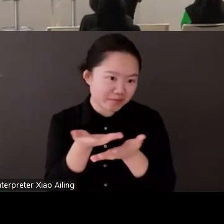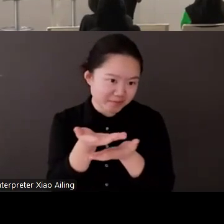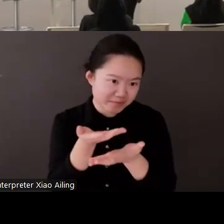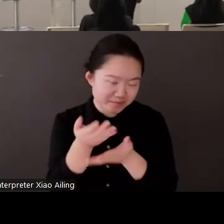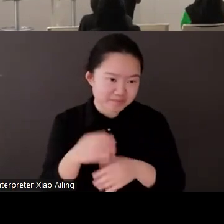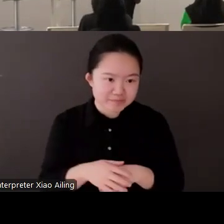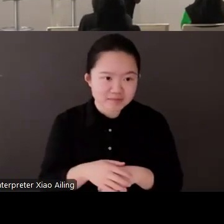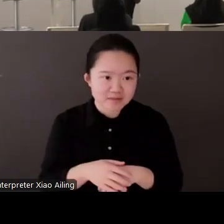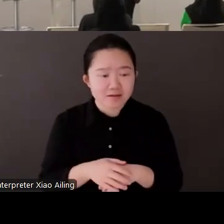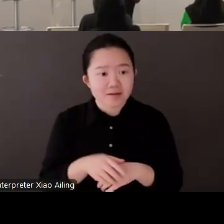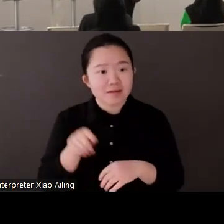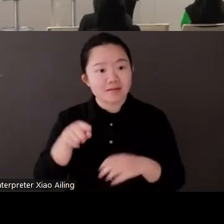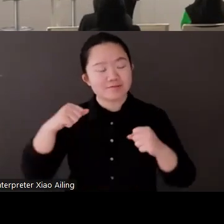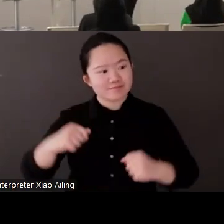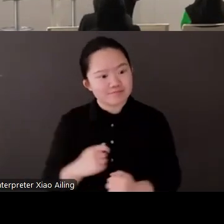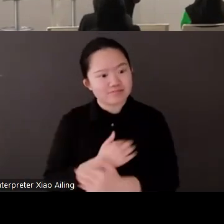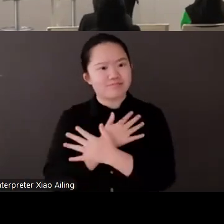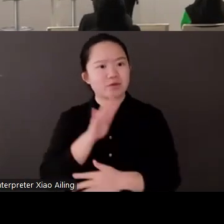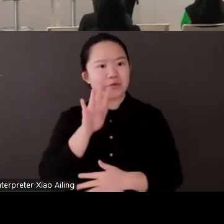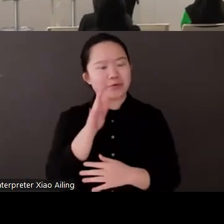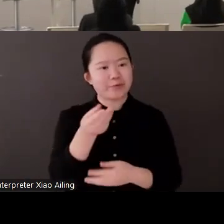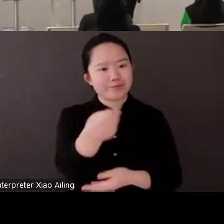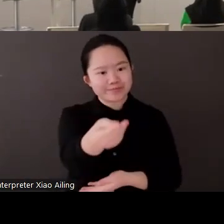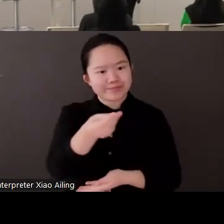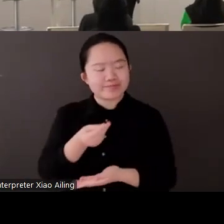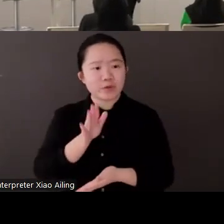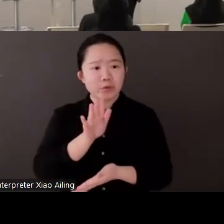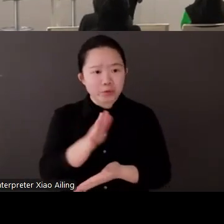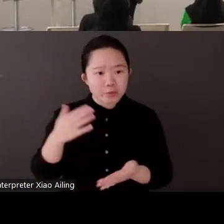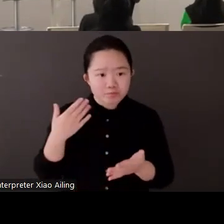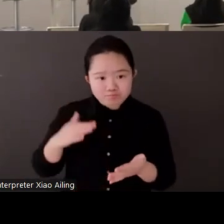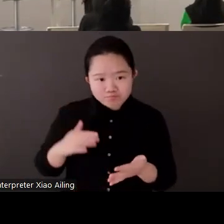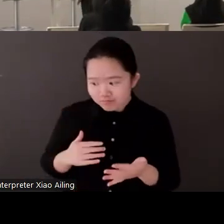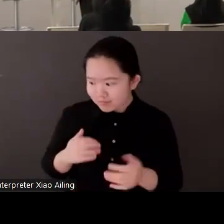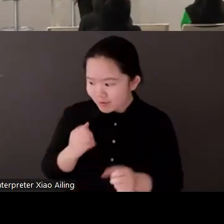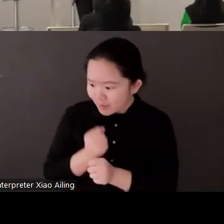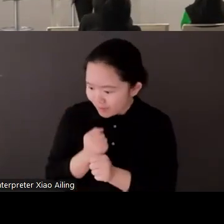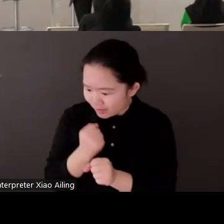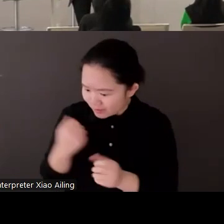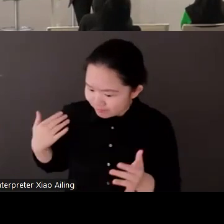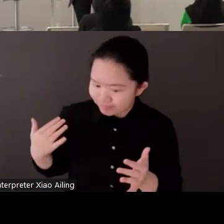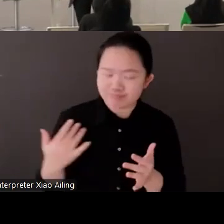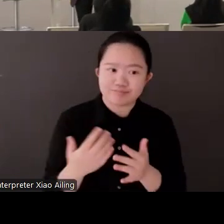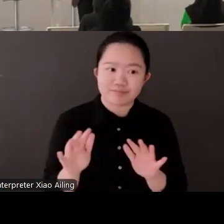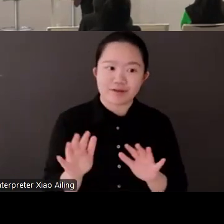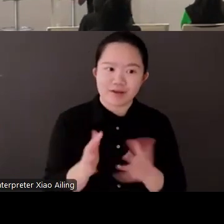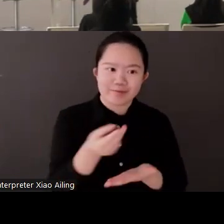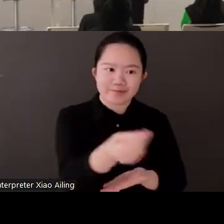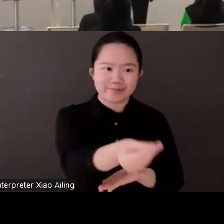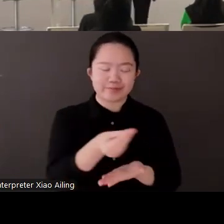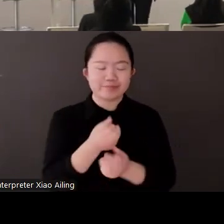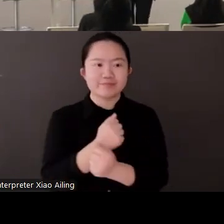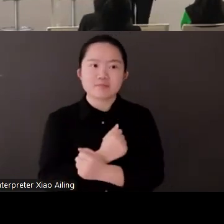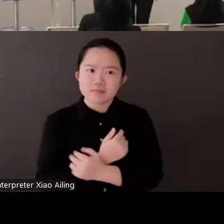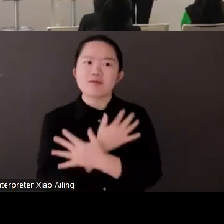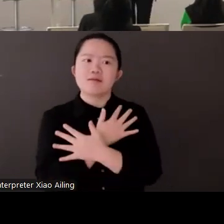refreshing to hear in stories like the one at H&M, to hear that kind of movement where we always need to look back and see